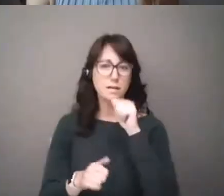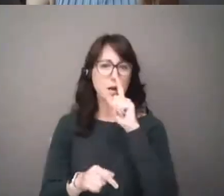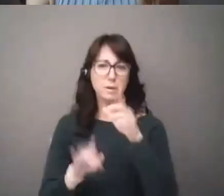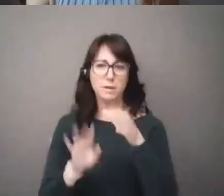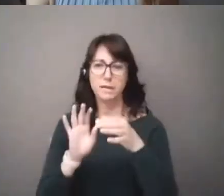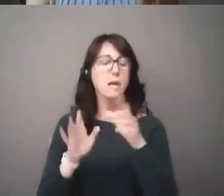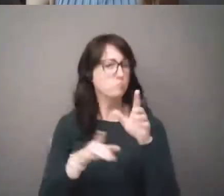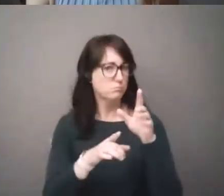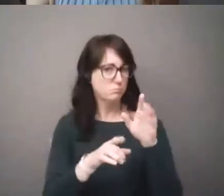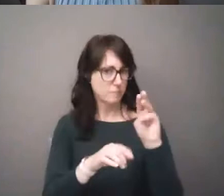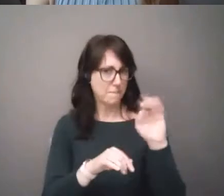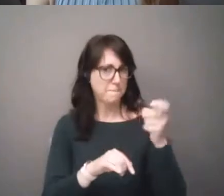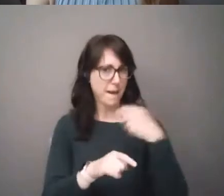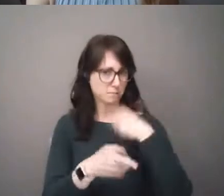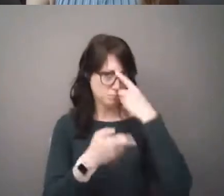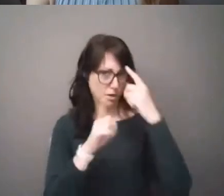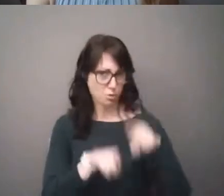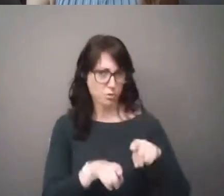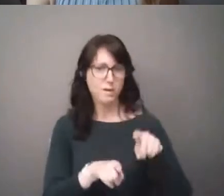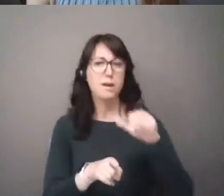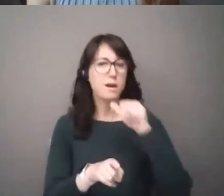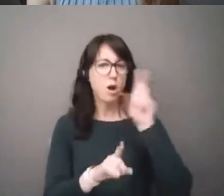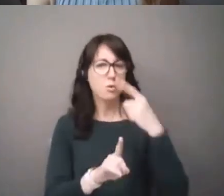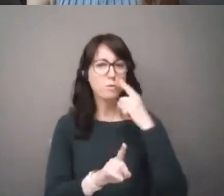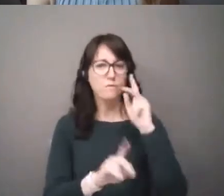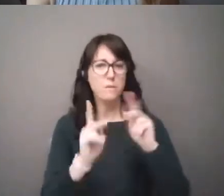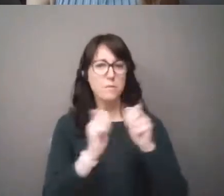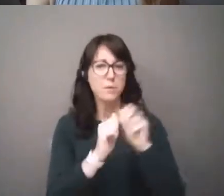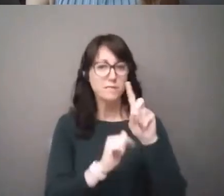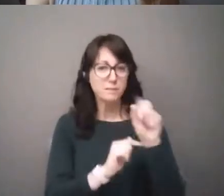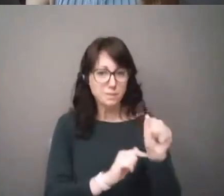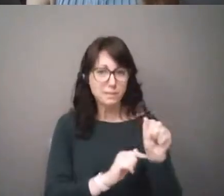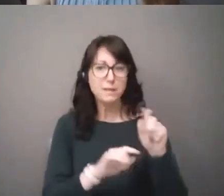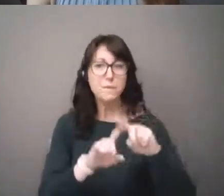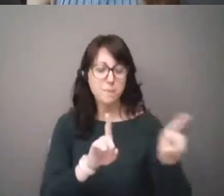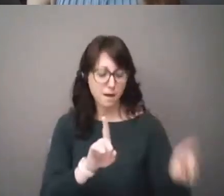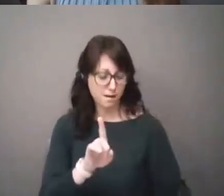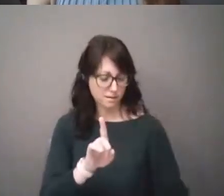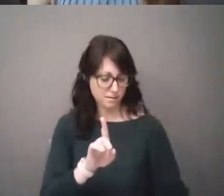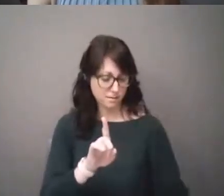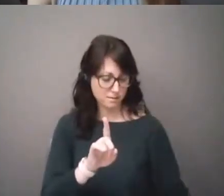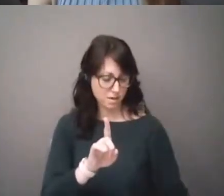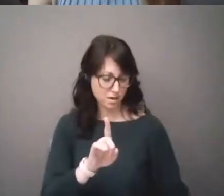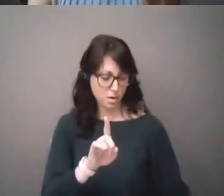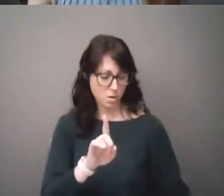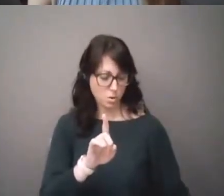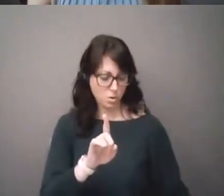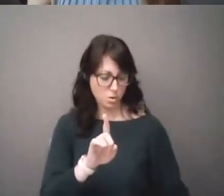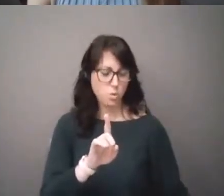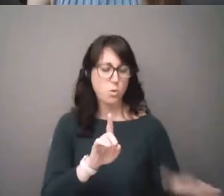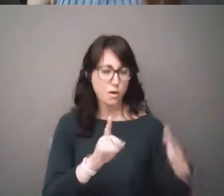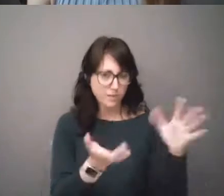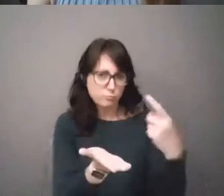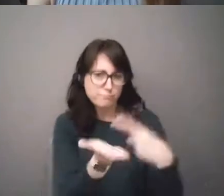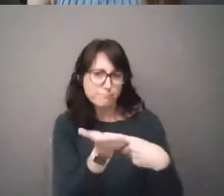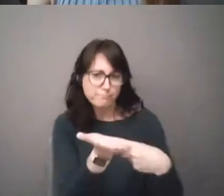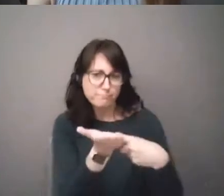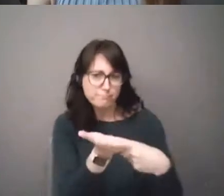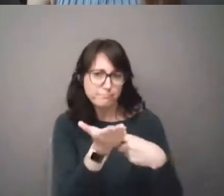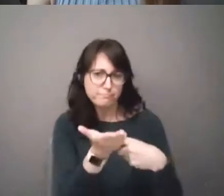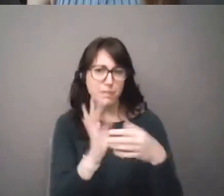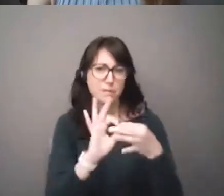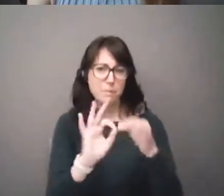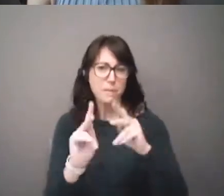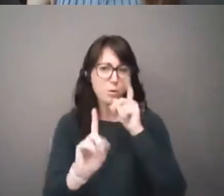agree with Max, not necessarily with people with disabilities, but we've certainly had discussions about people